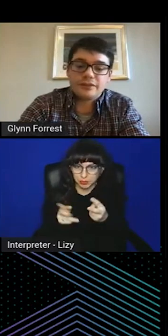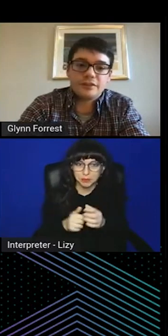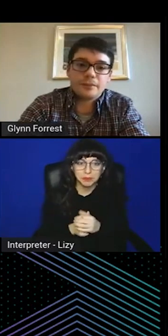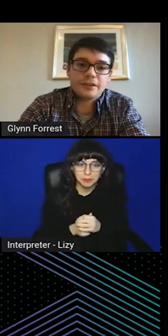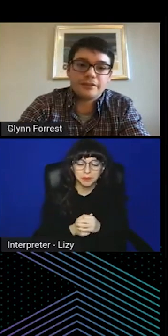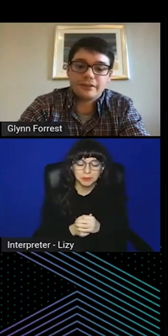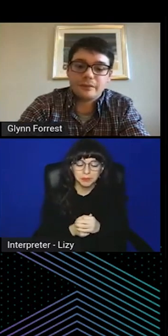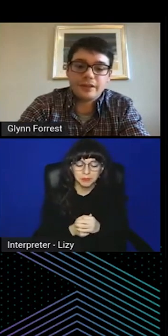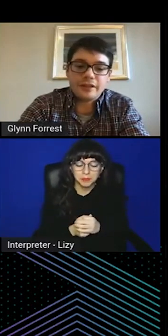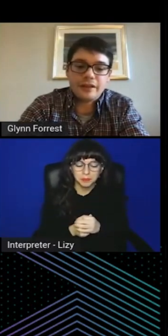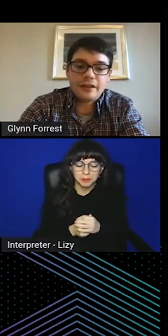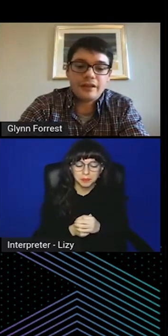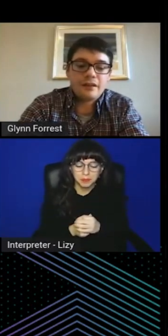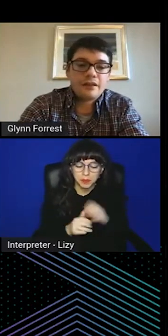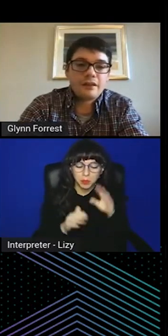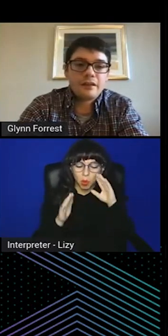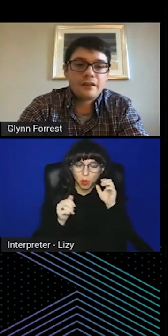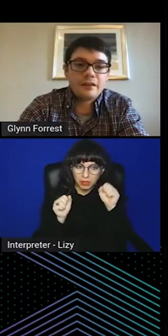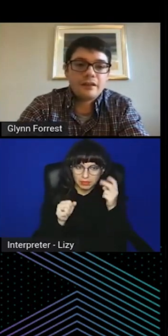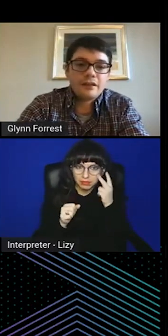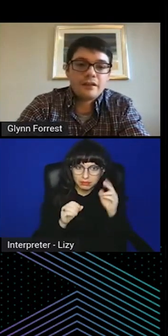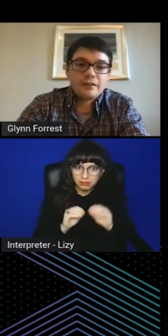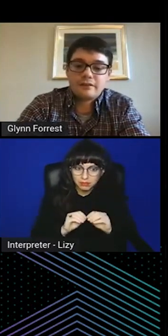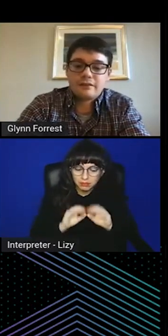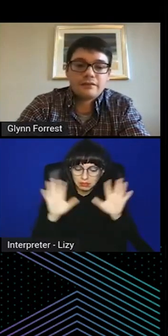Hopefully this is big enough for everybody.